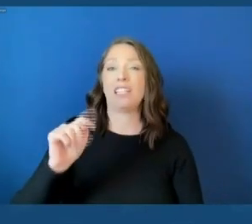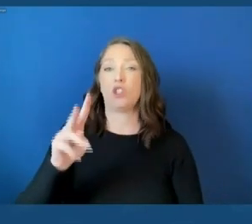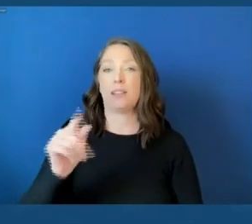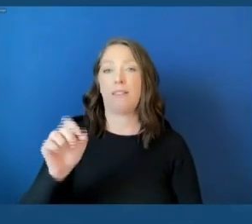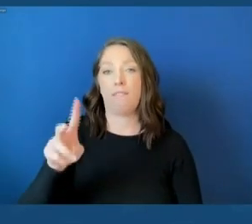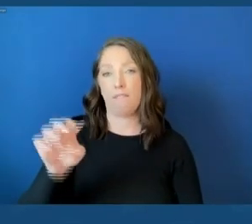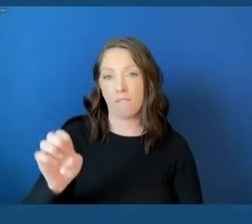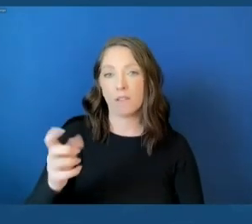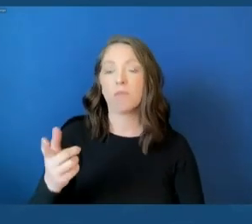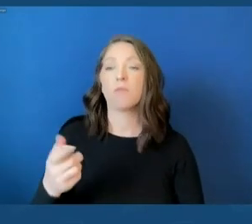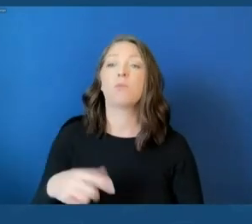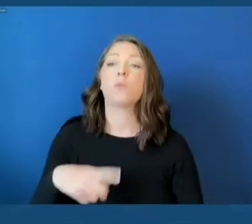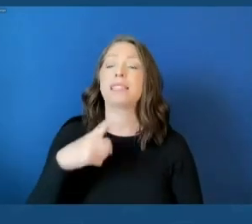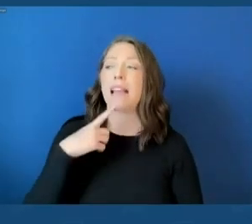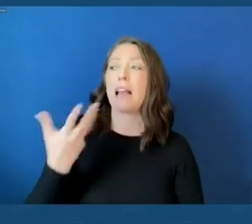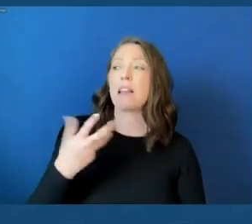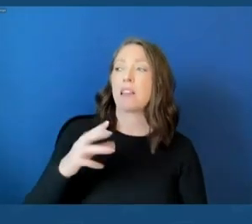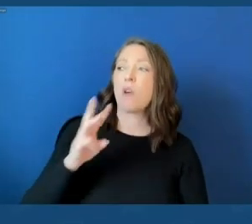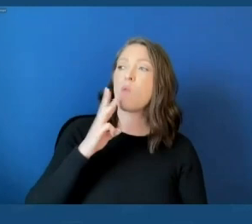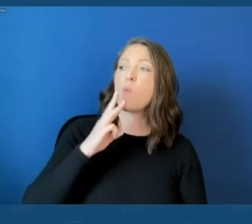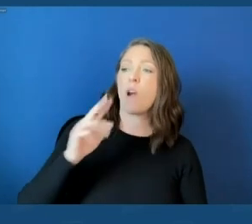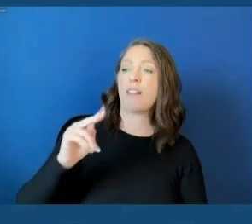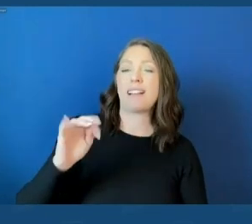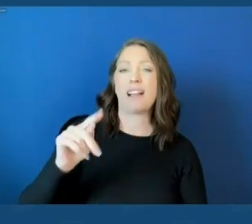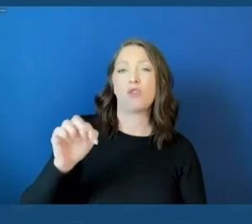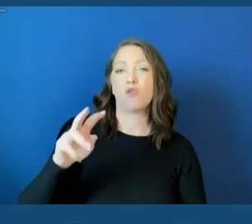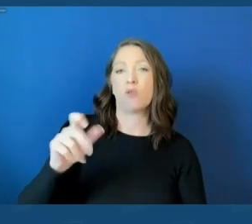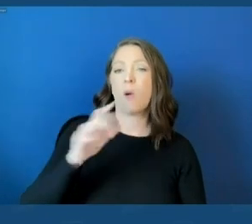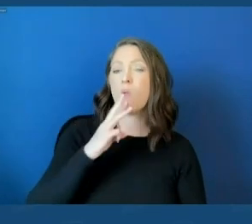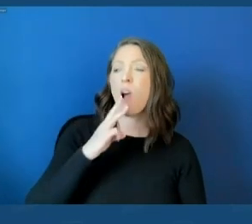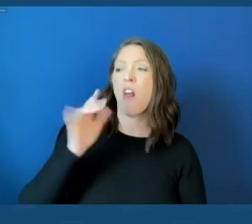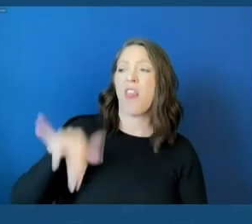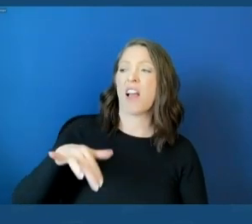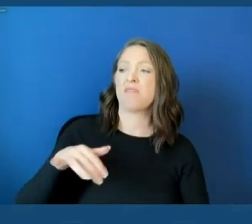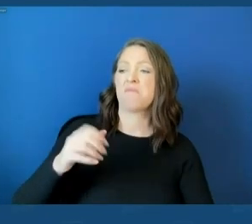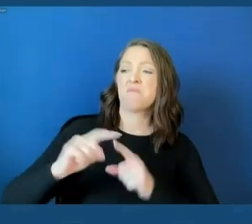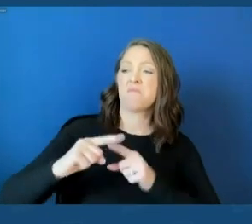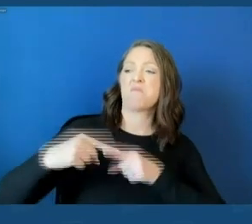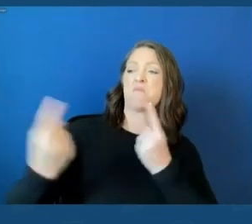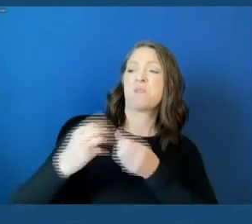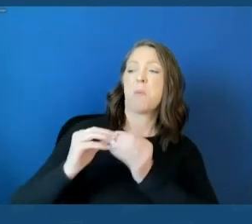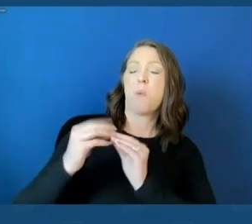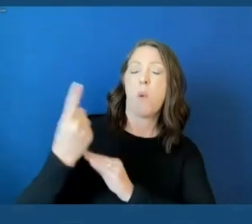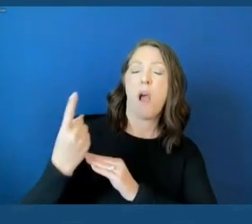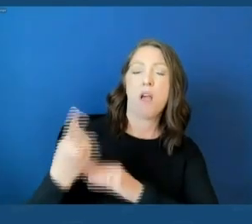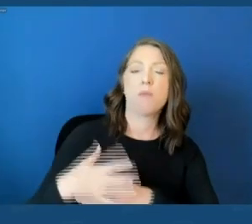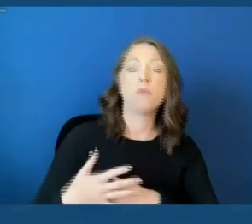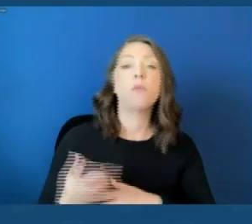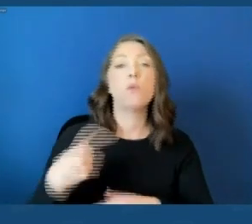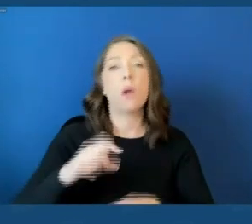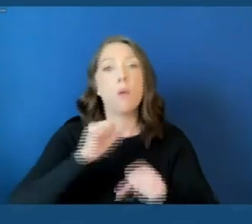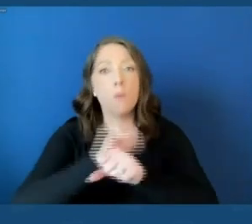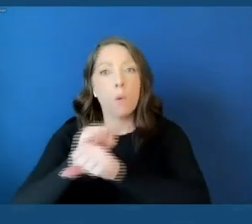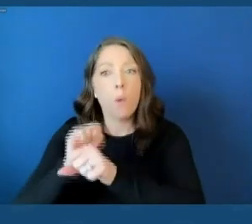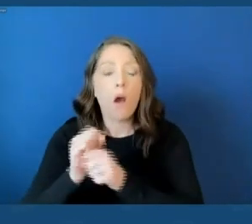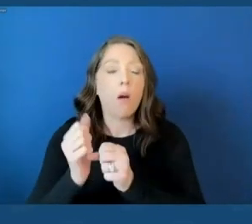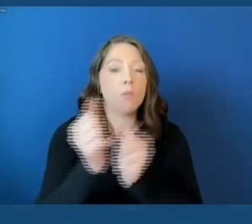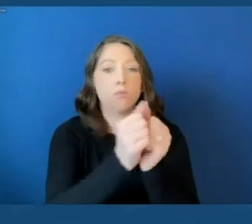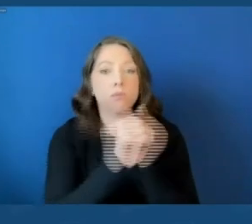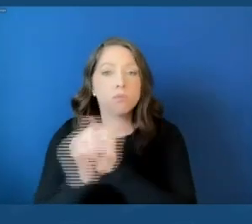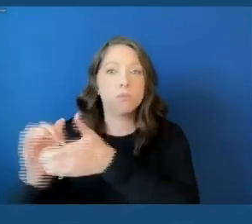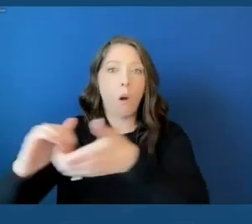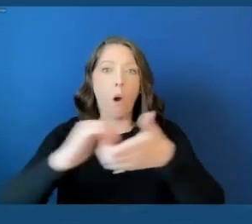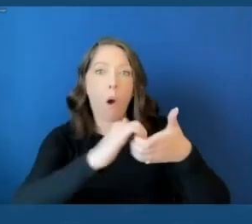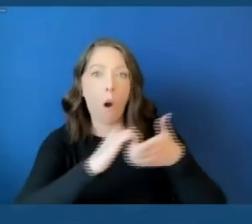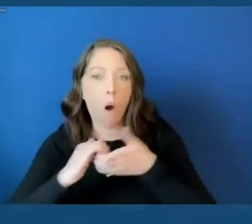#1. We worked with all the key stakeholders who are here in this room, an environmental, labor, and business community,